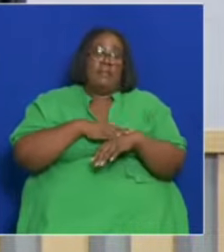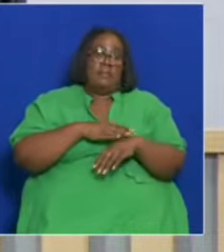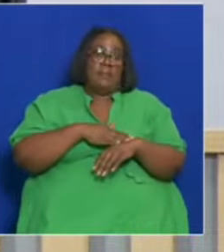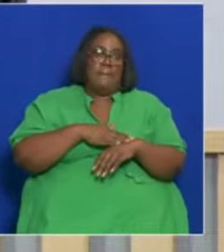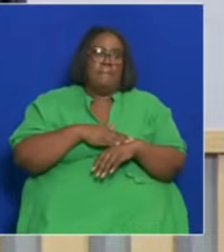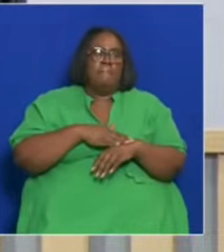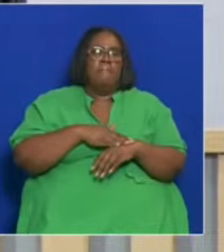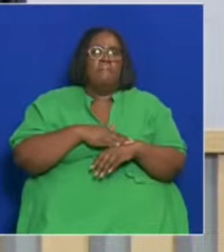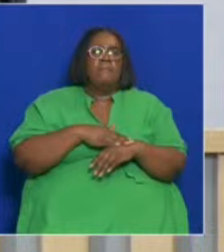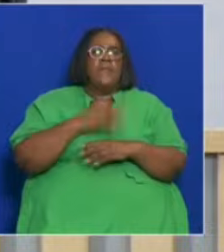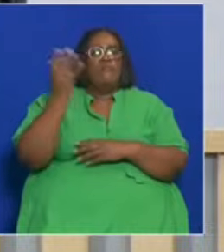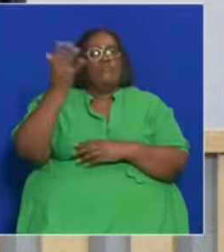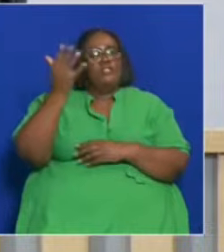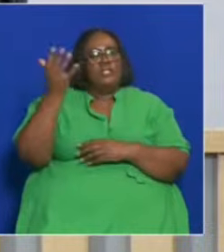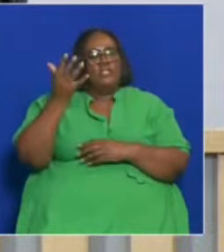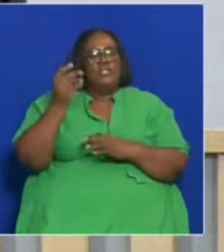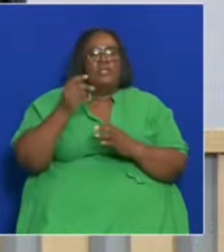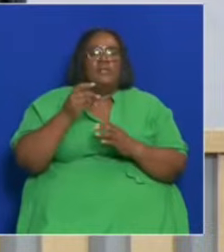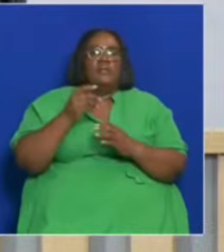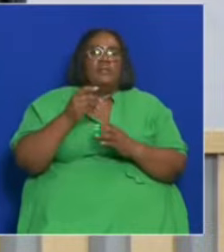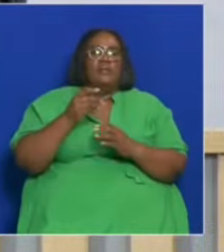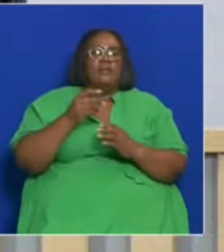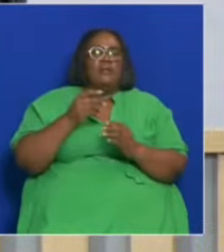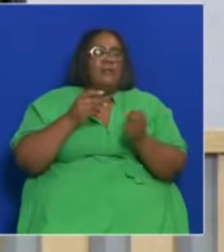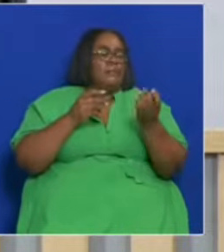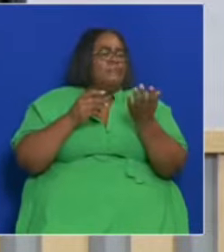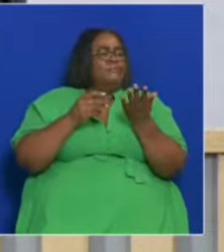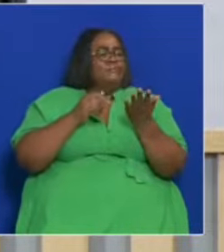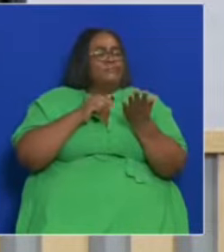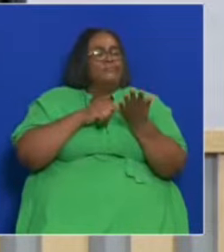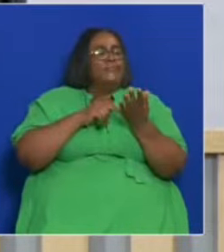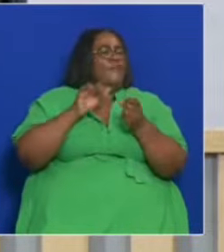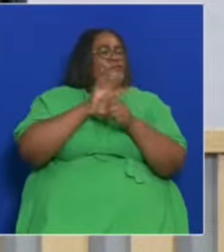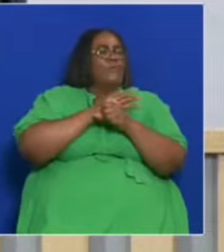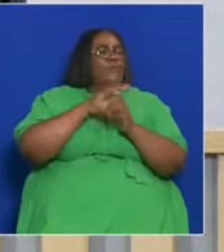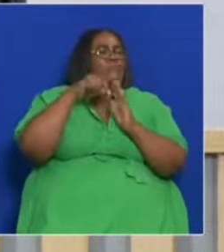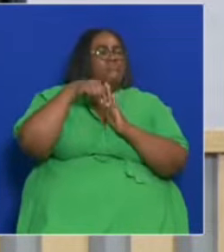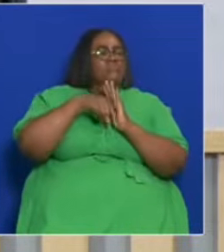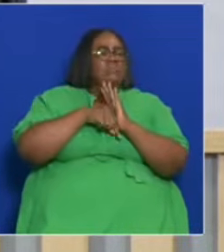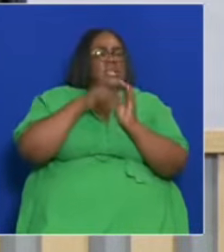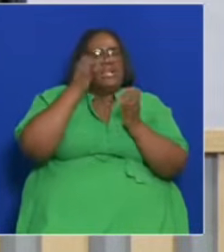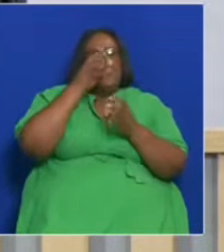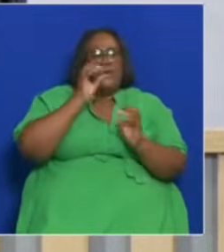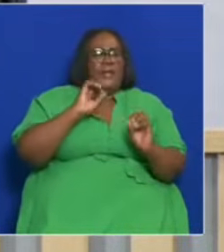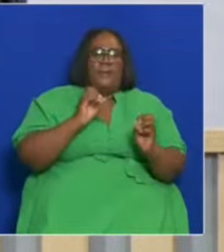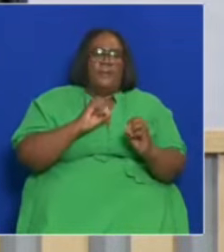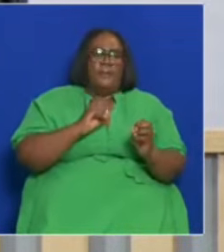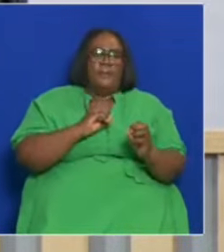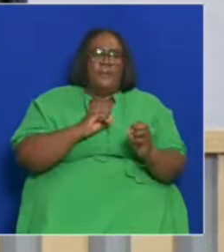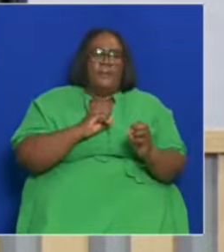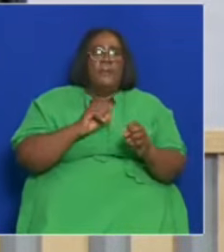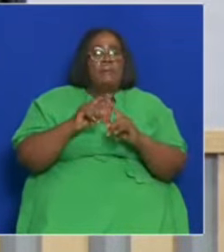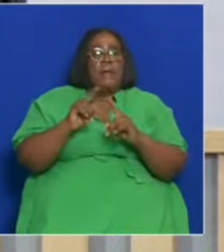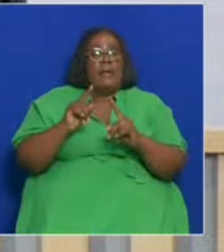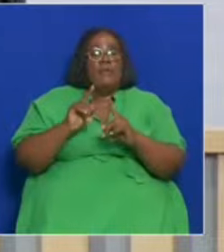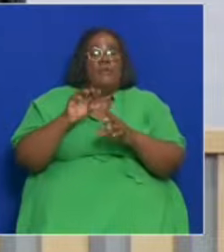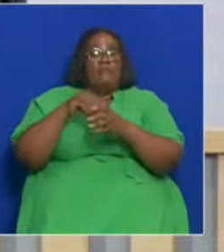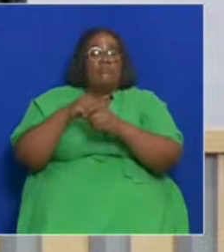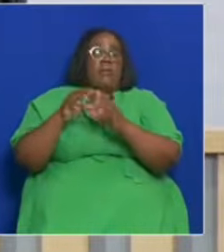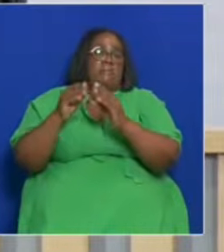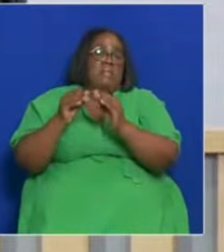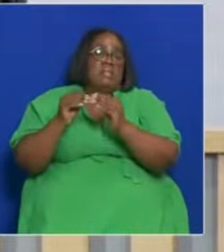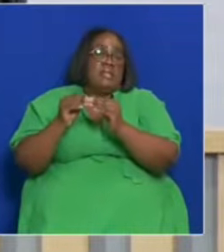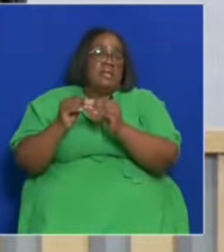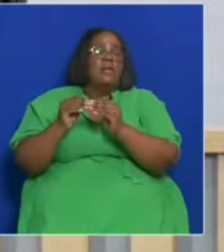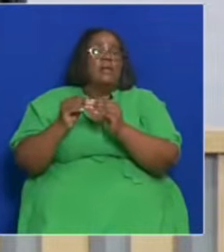a detail. So I honestly did not raise